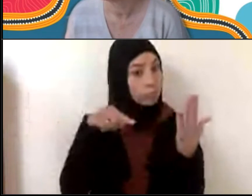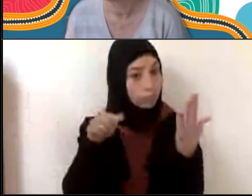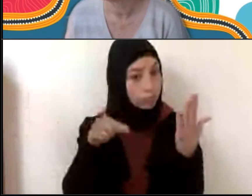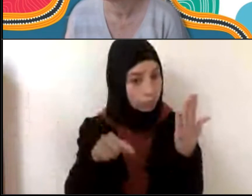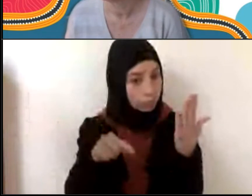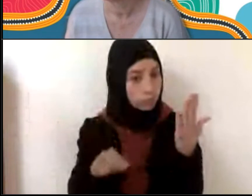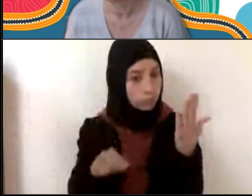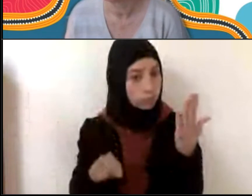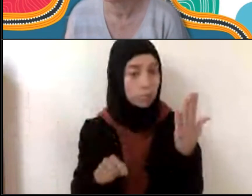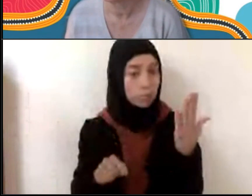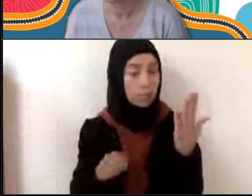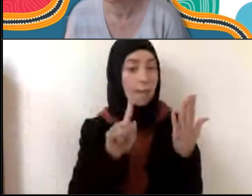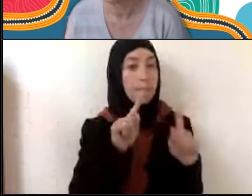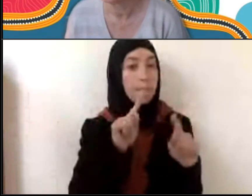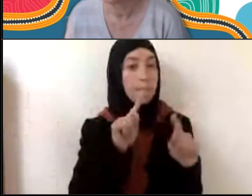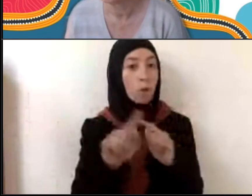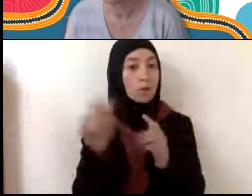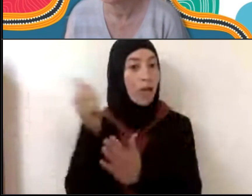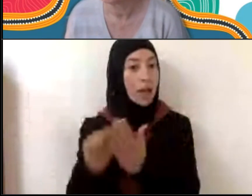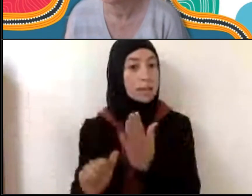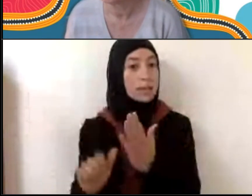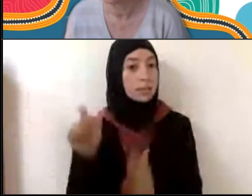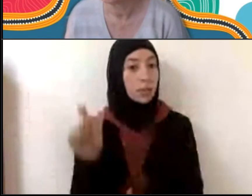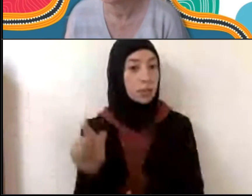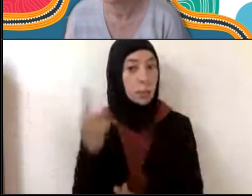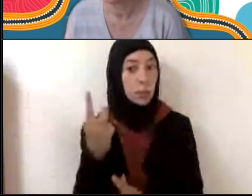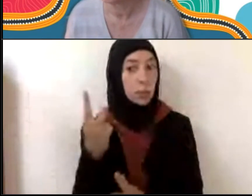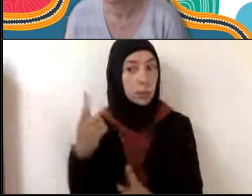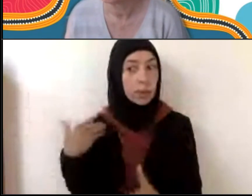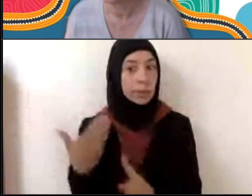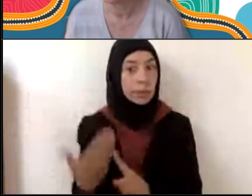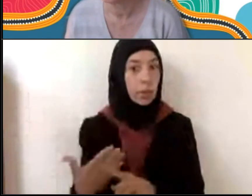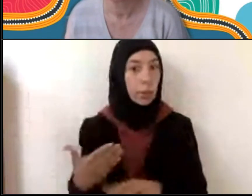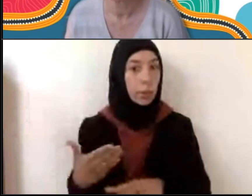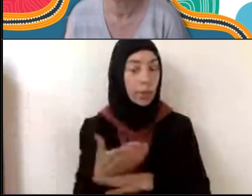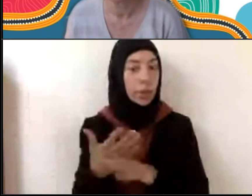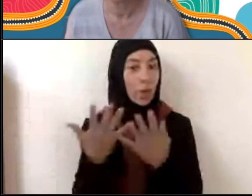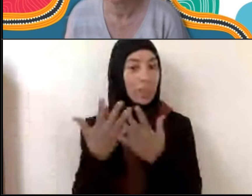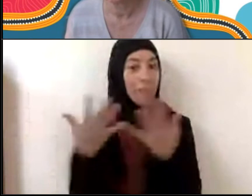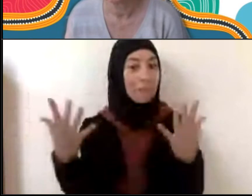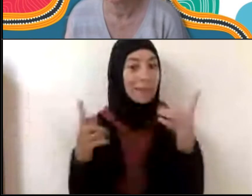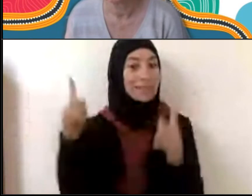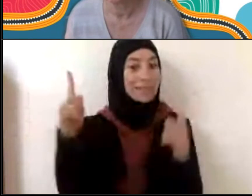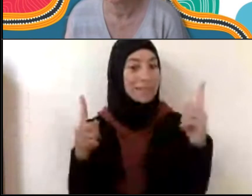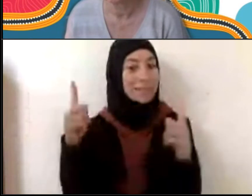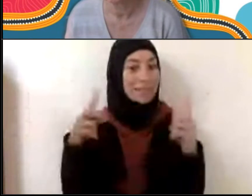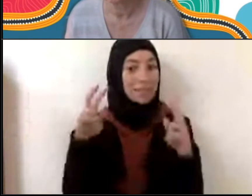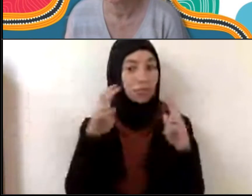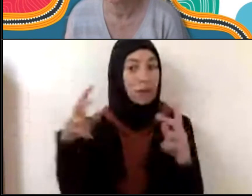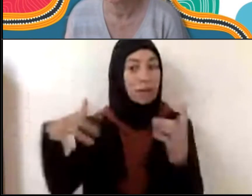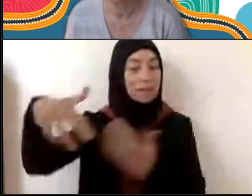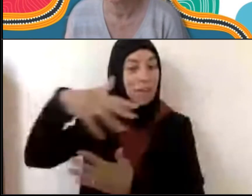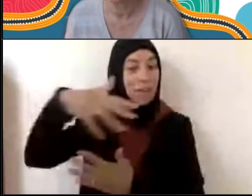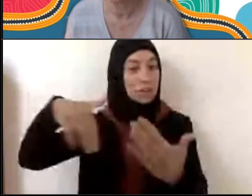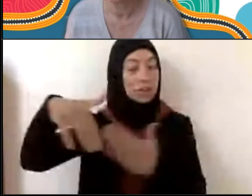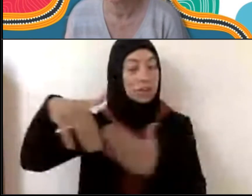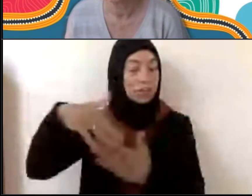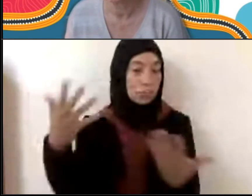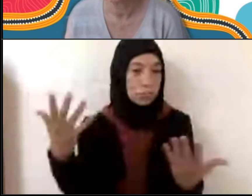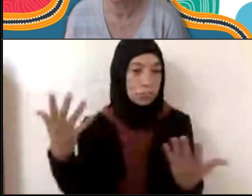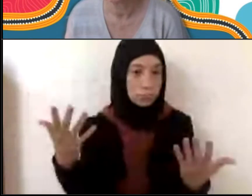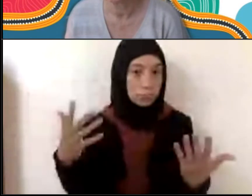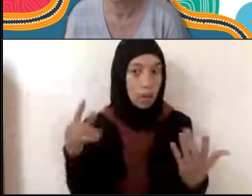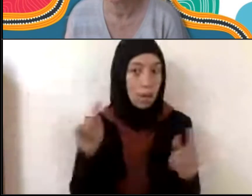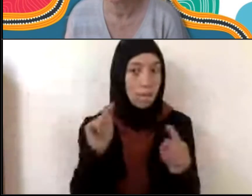the artists who have been working, for instance, on the big city stations, they generally have had quite